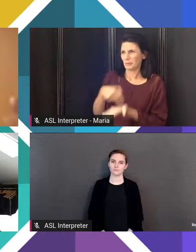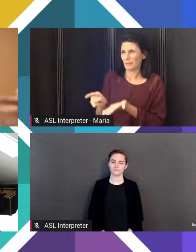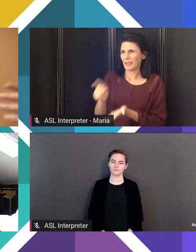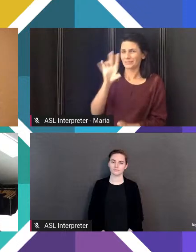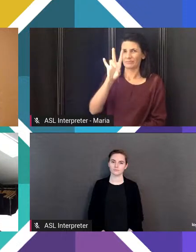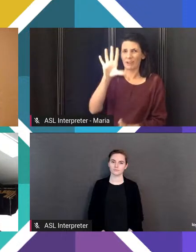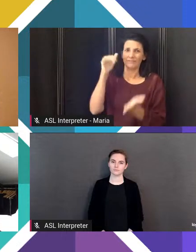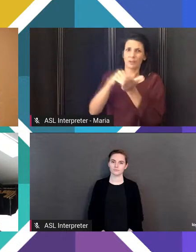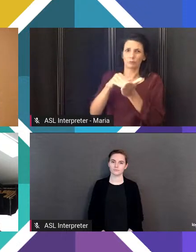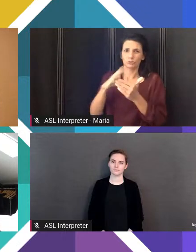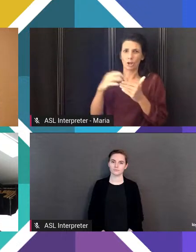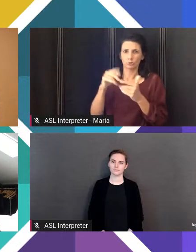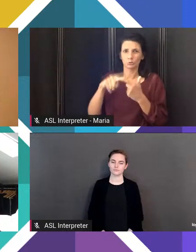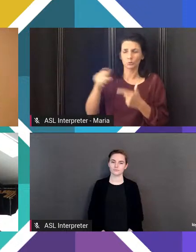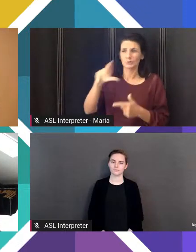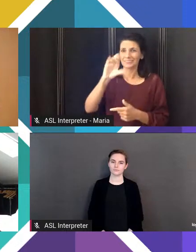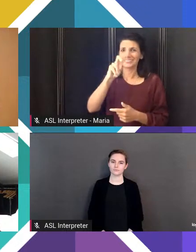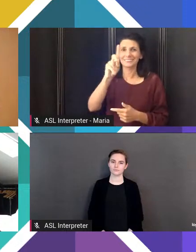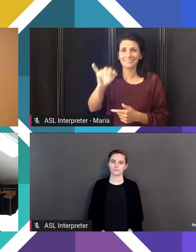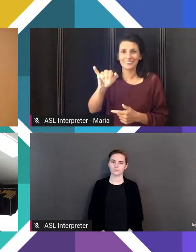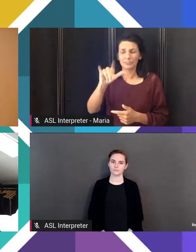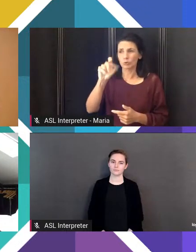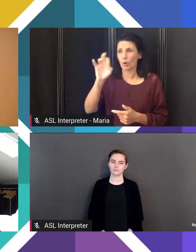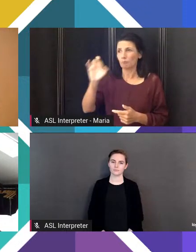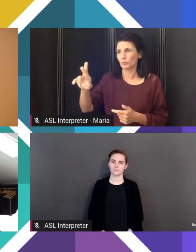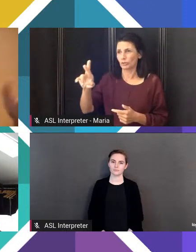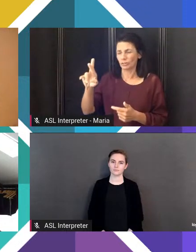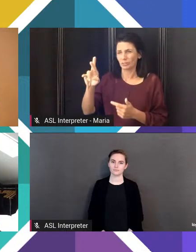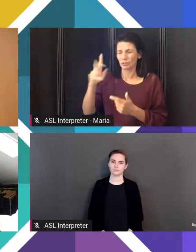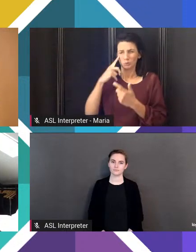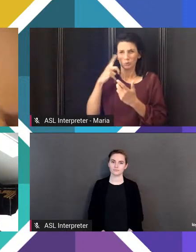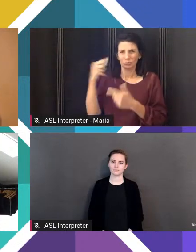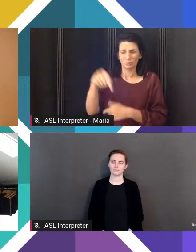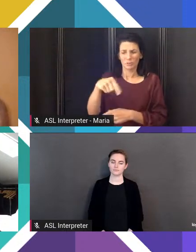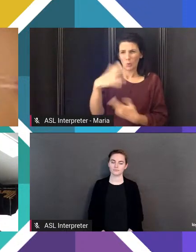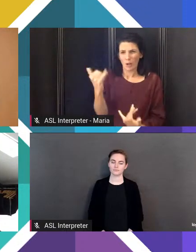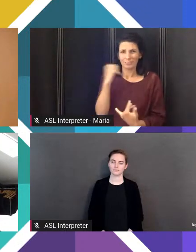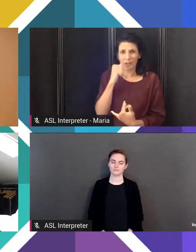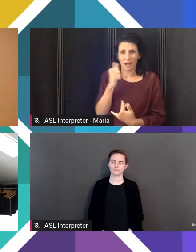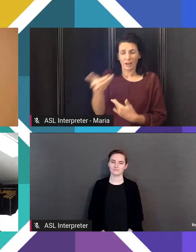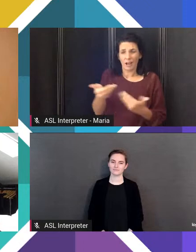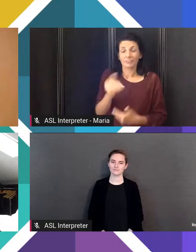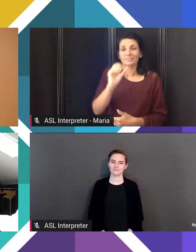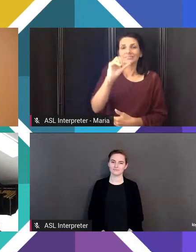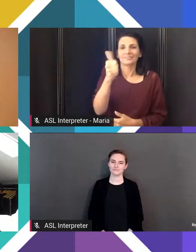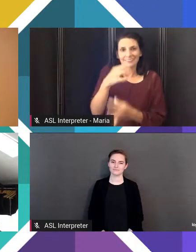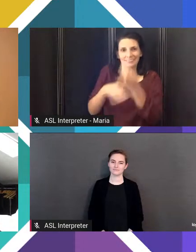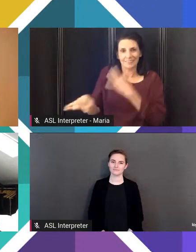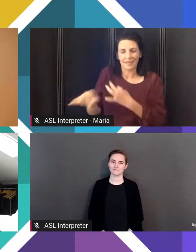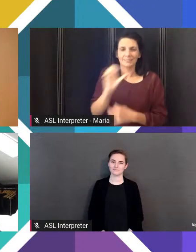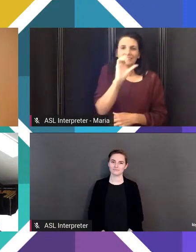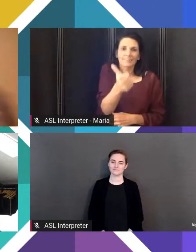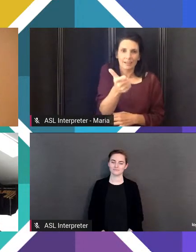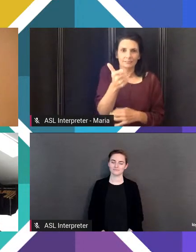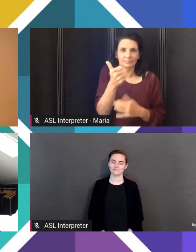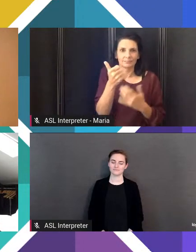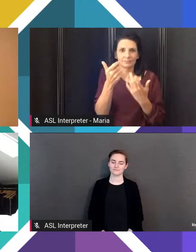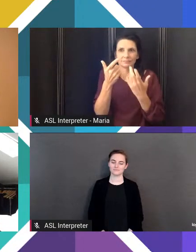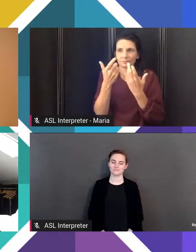play like 10 amazing queer artists $7,000? Like, right, like that's how we start to get equity, is